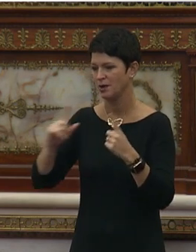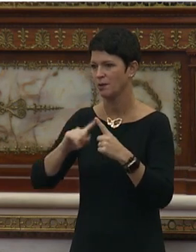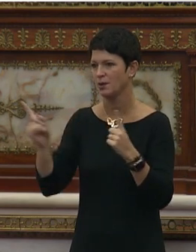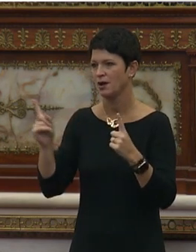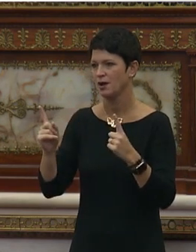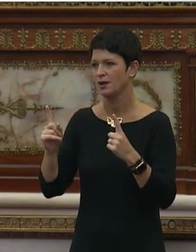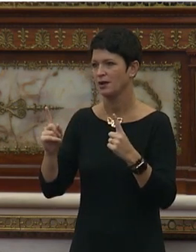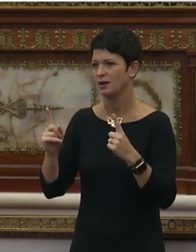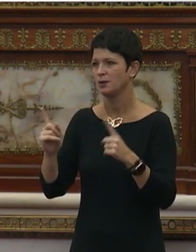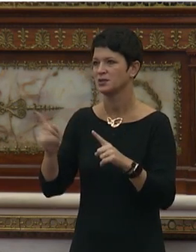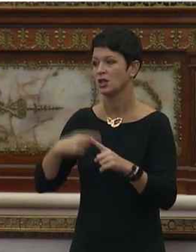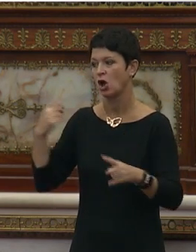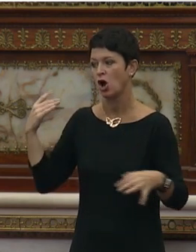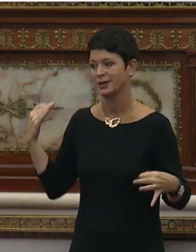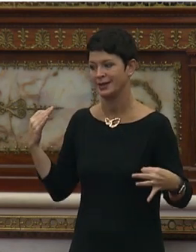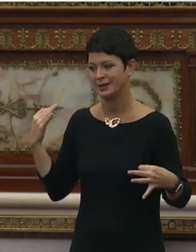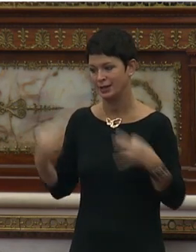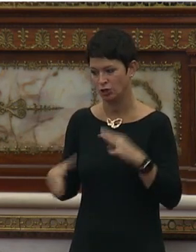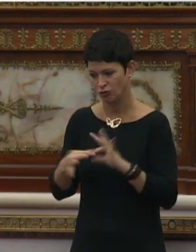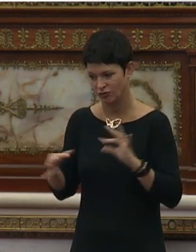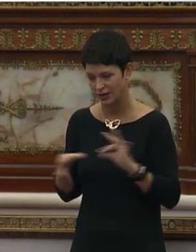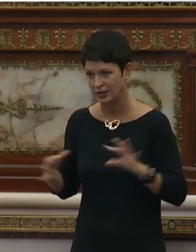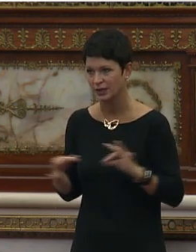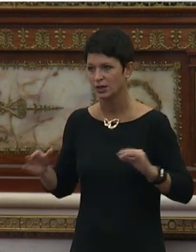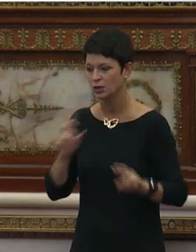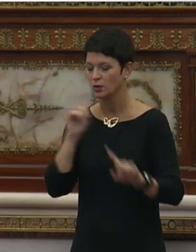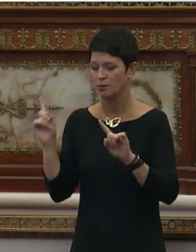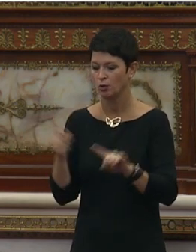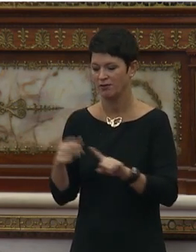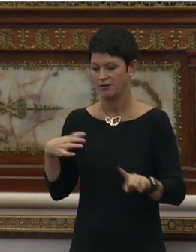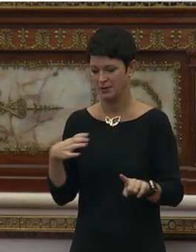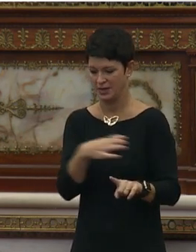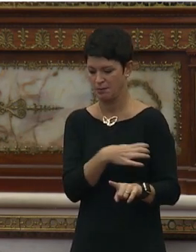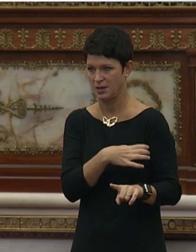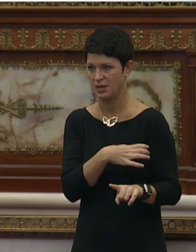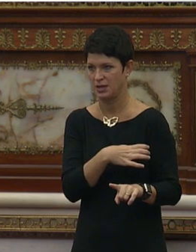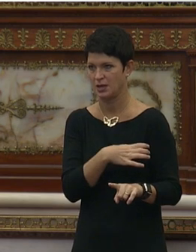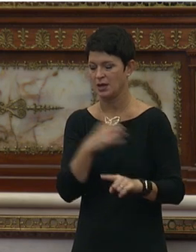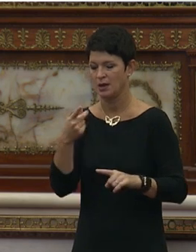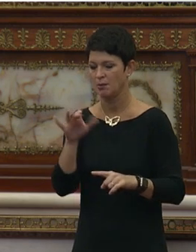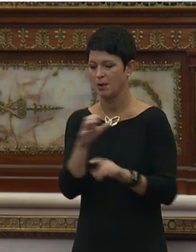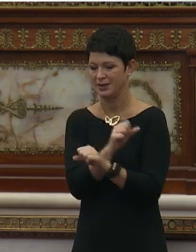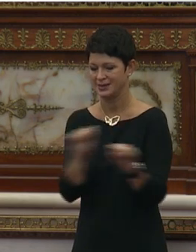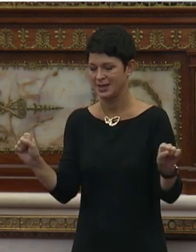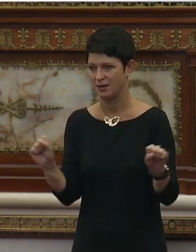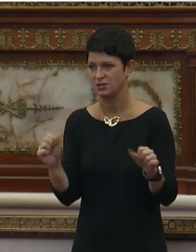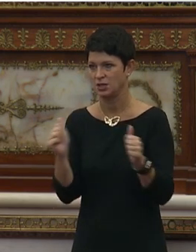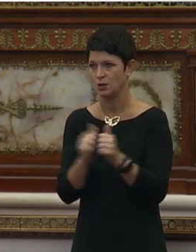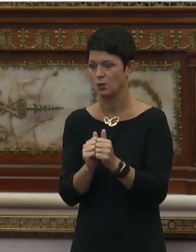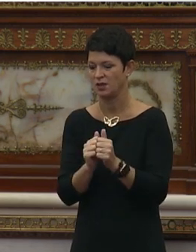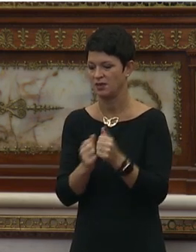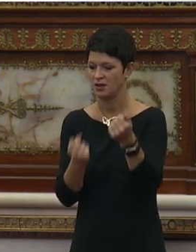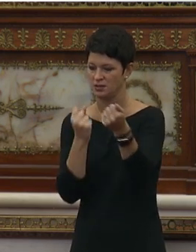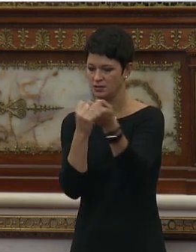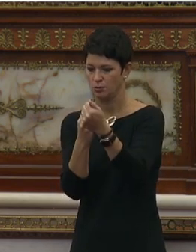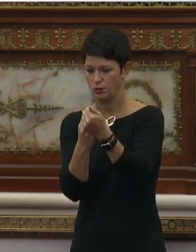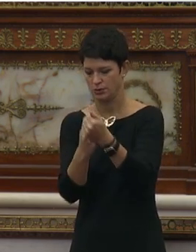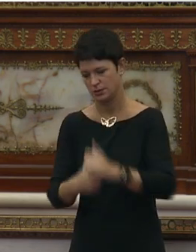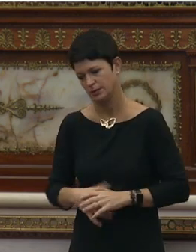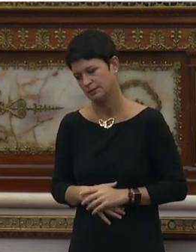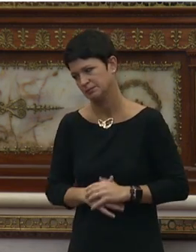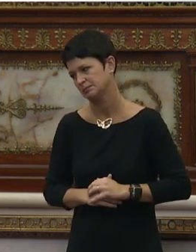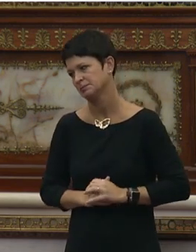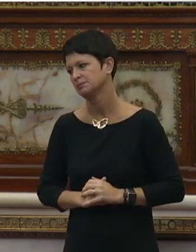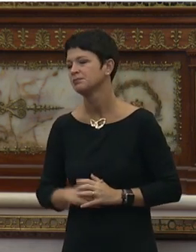long hearing to report from a committee, the Committee on Public Safety with a favorable